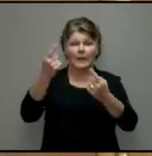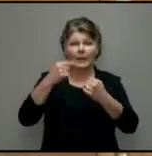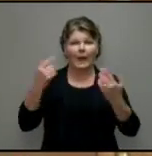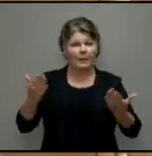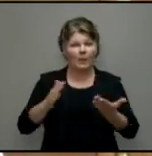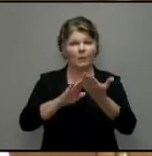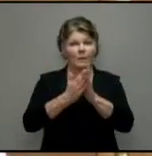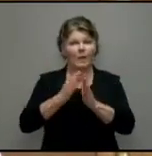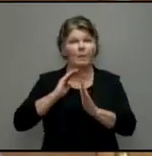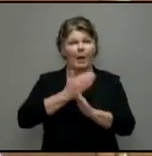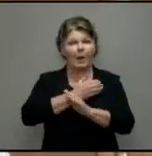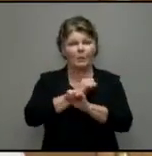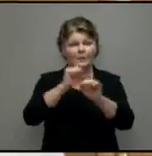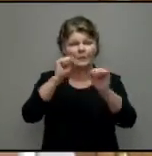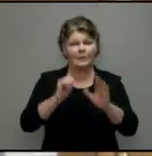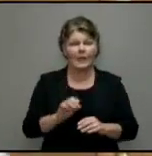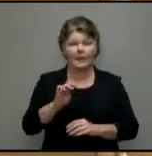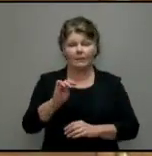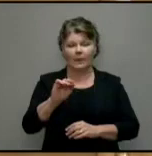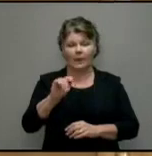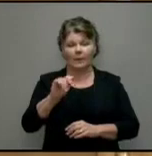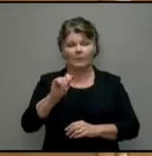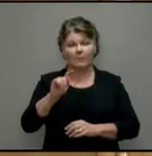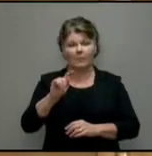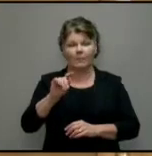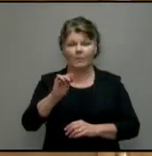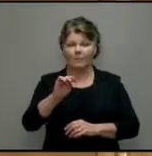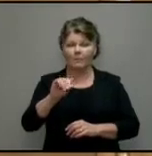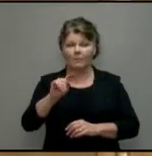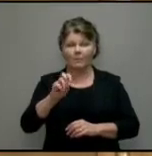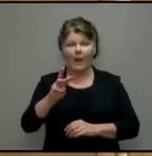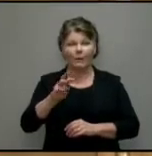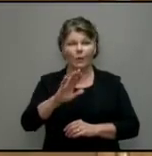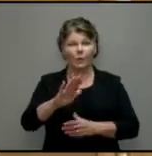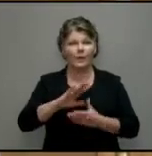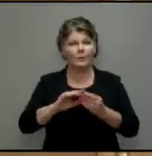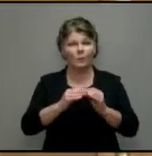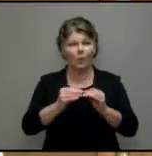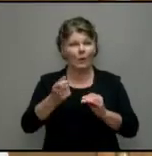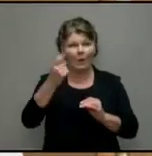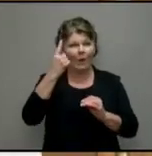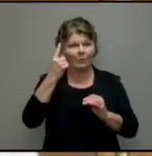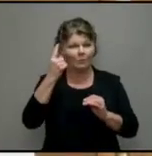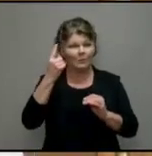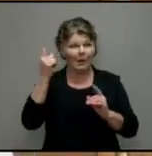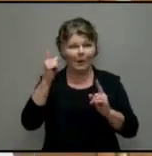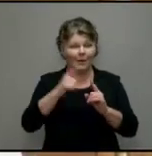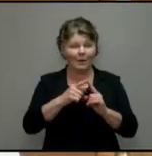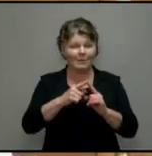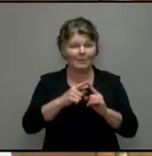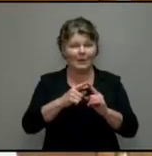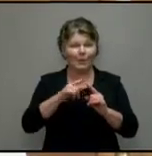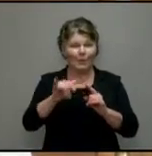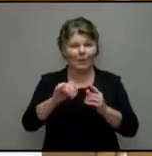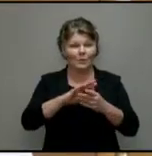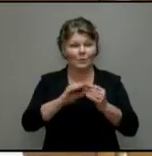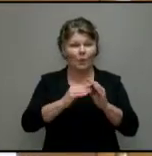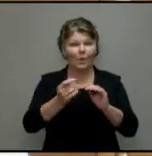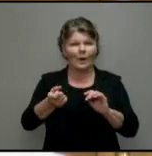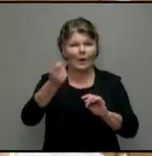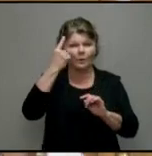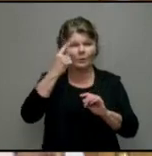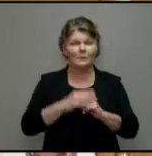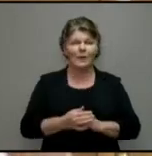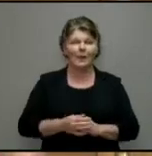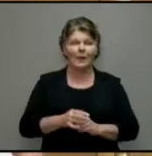fully grasp Matthew's story without first knowing this Old Testament prophecy. Matthew recalls these minute